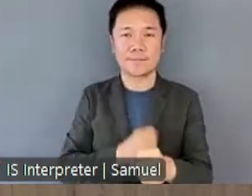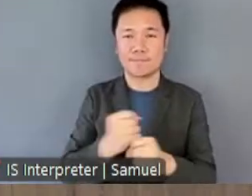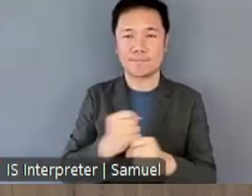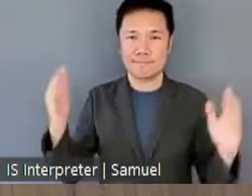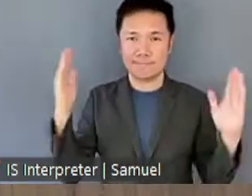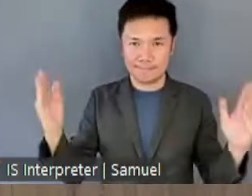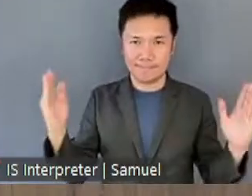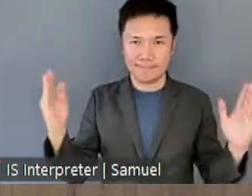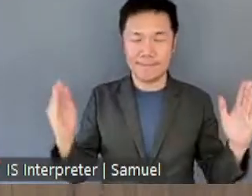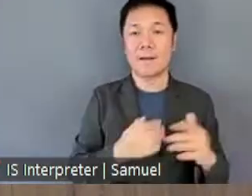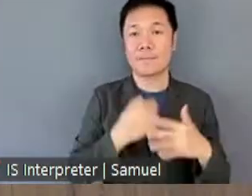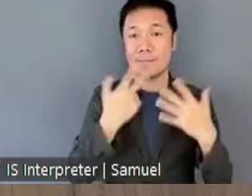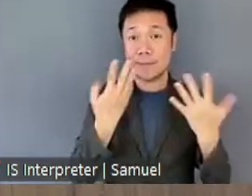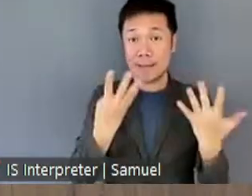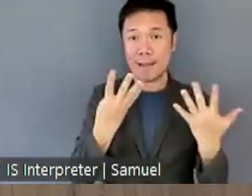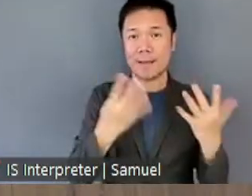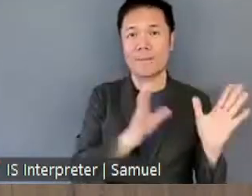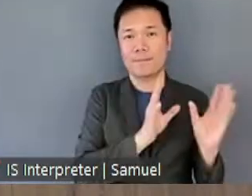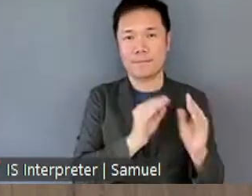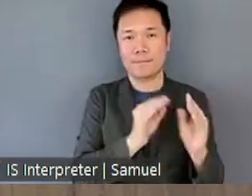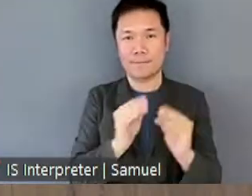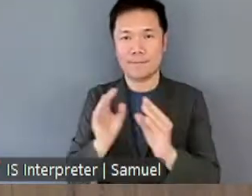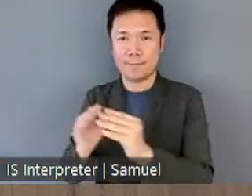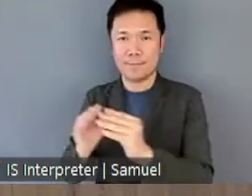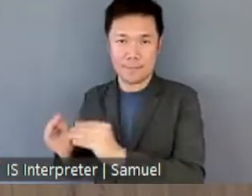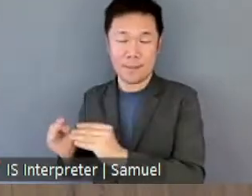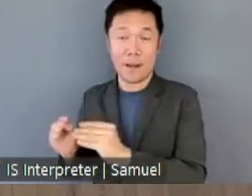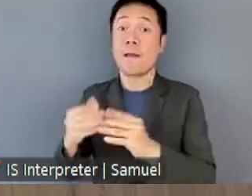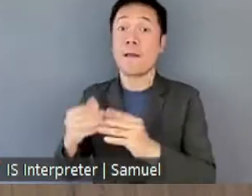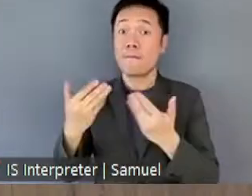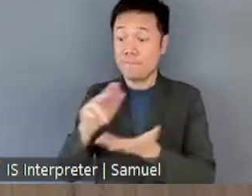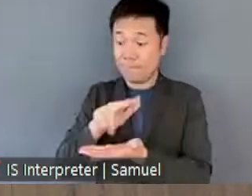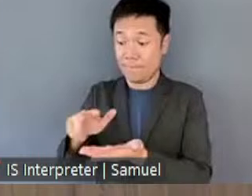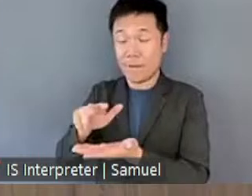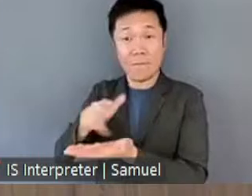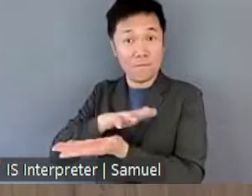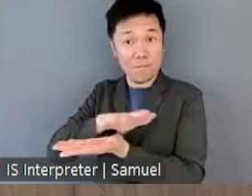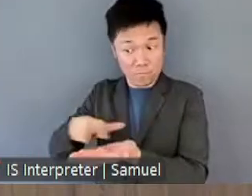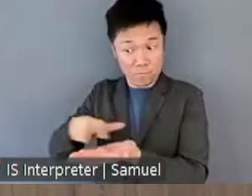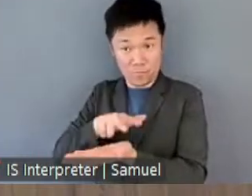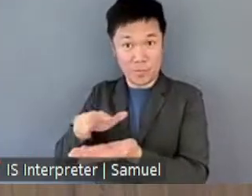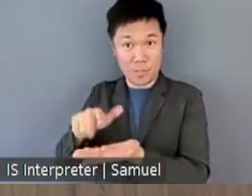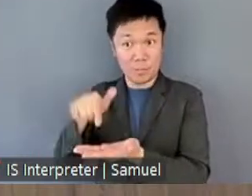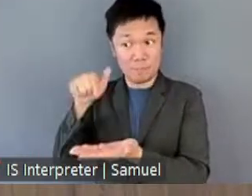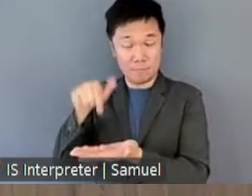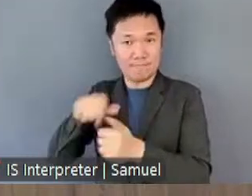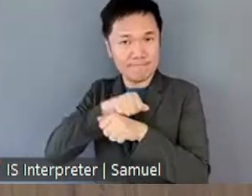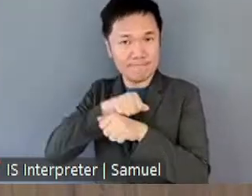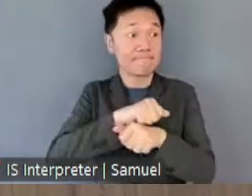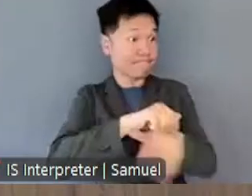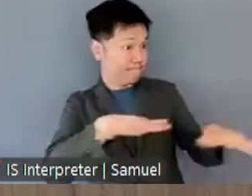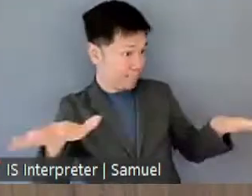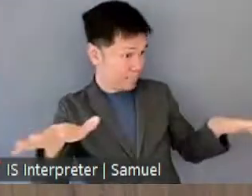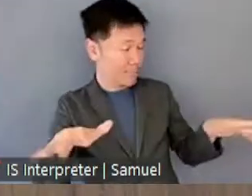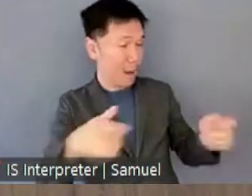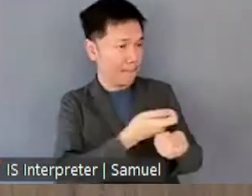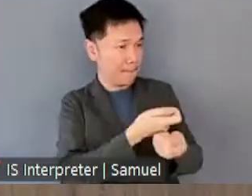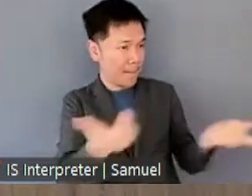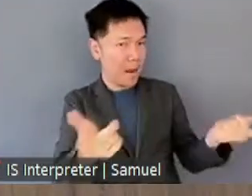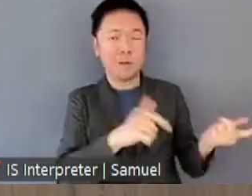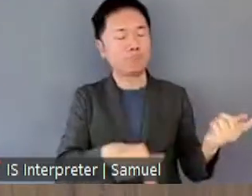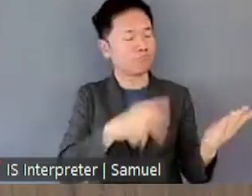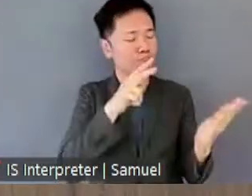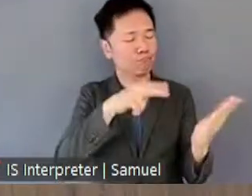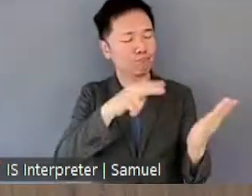was circulated to all member states under silence procedure, as agreed by the informal drafting group. During this